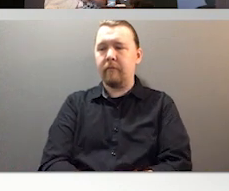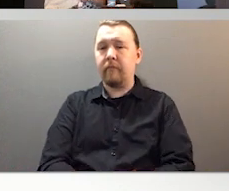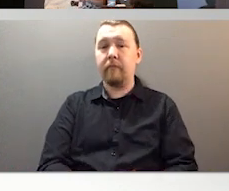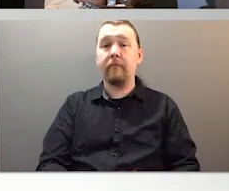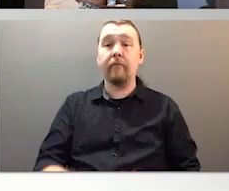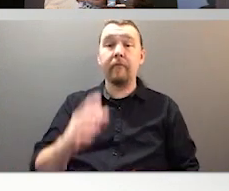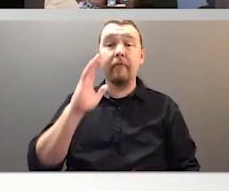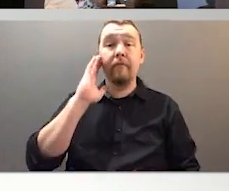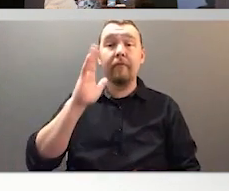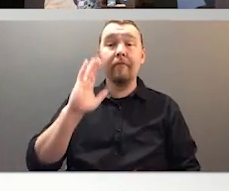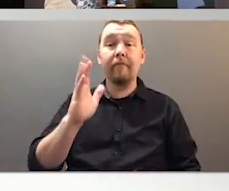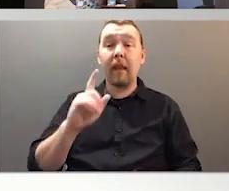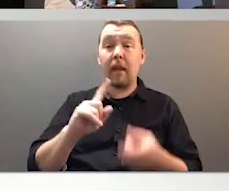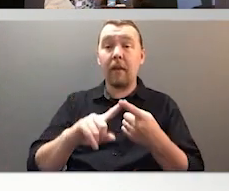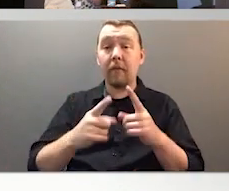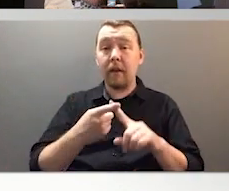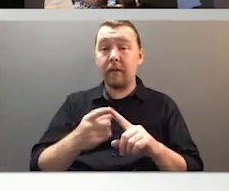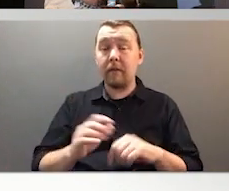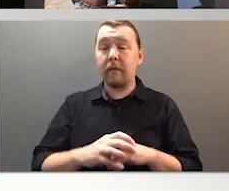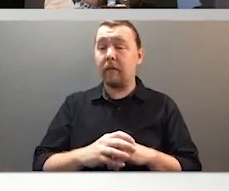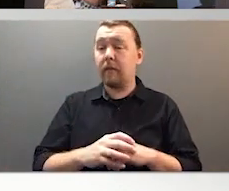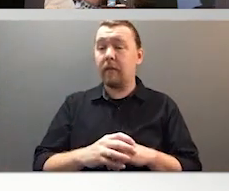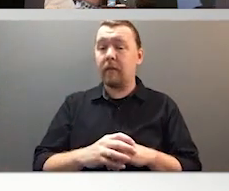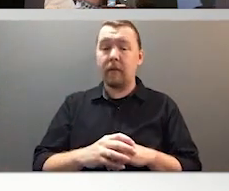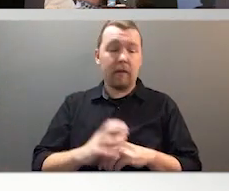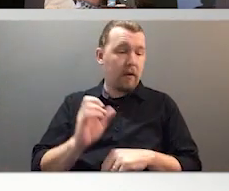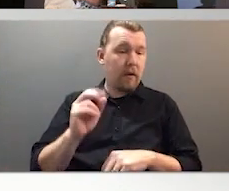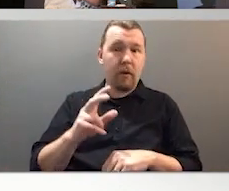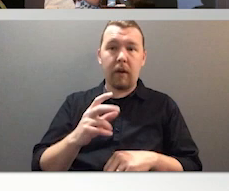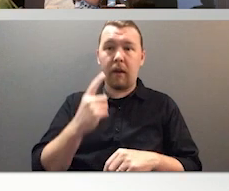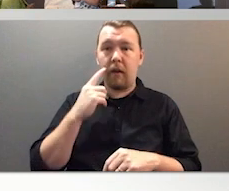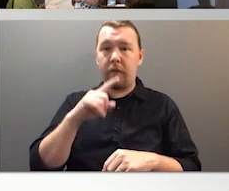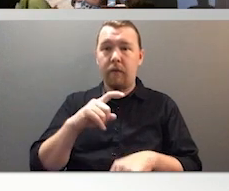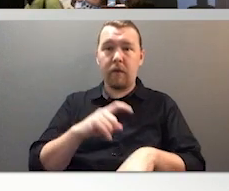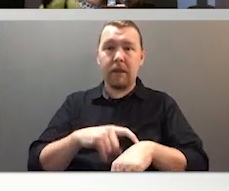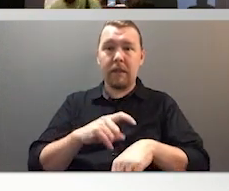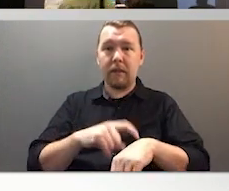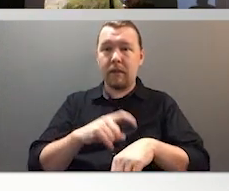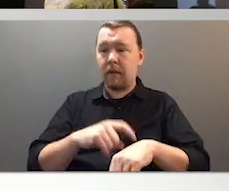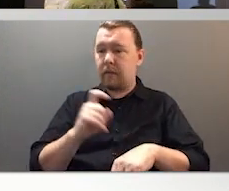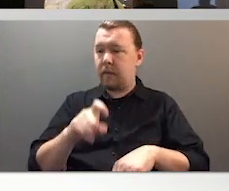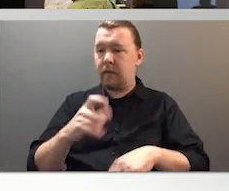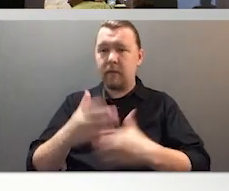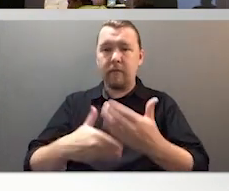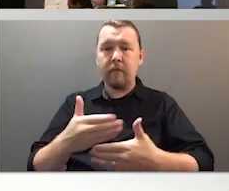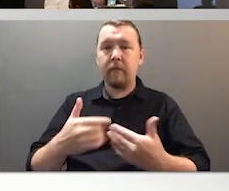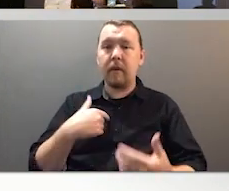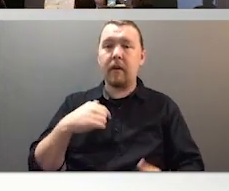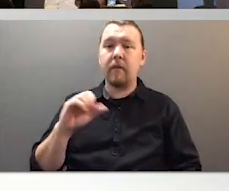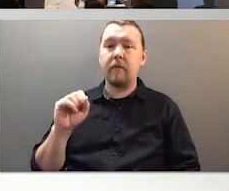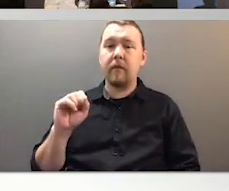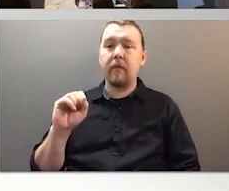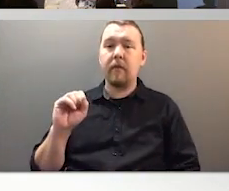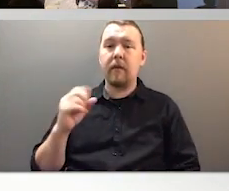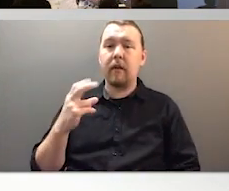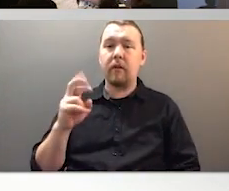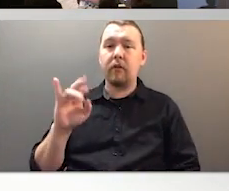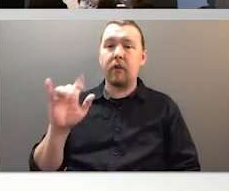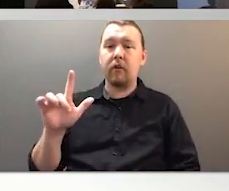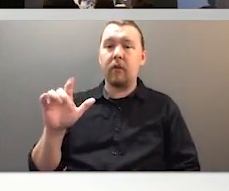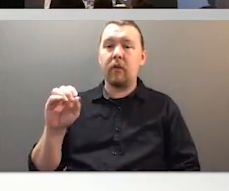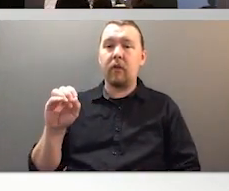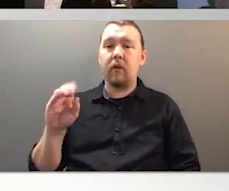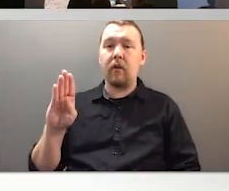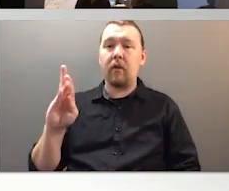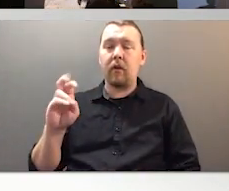Hello, friends. For the sake of time, we're going to go ahead and get started. My name is Cheryl Albright, and I'm an occupational therapist and